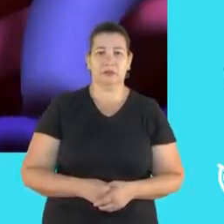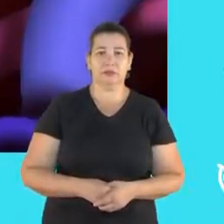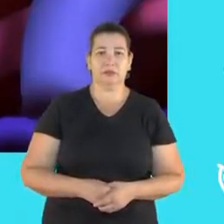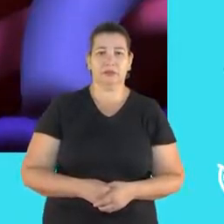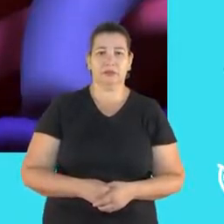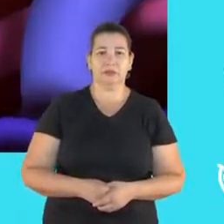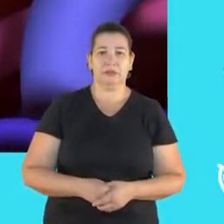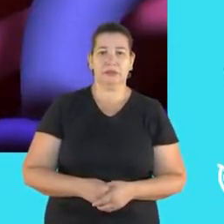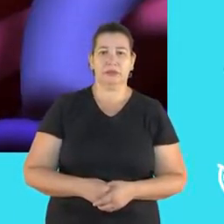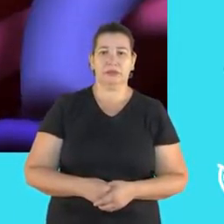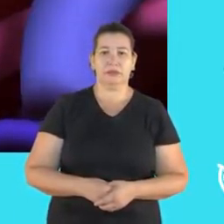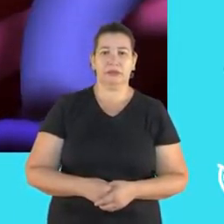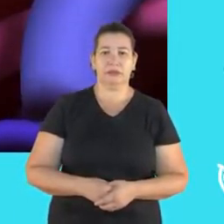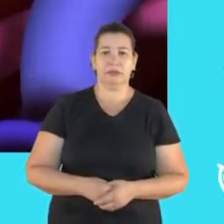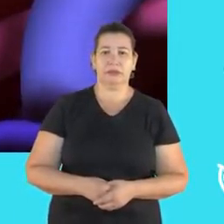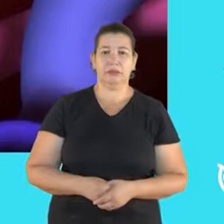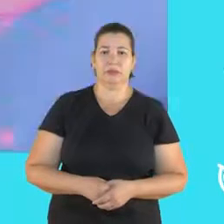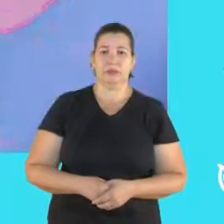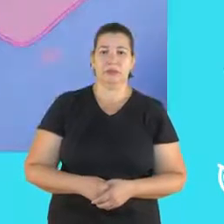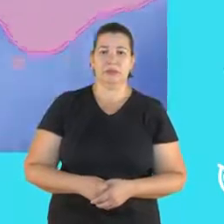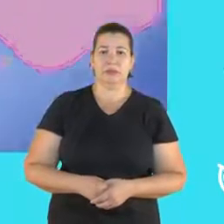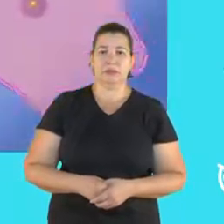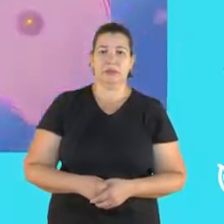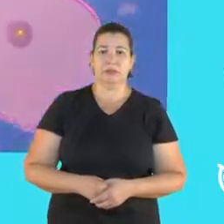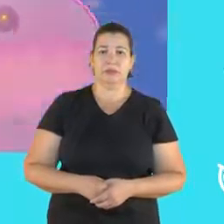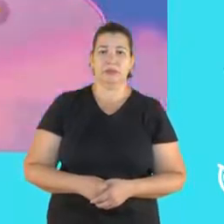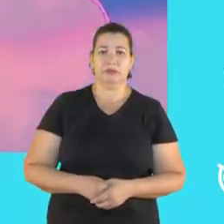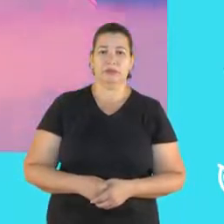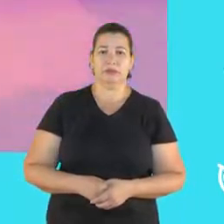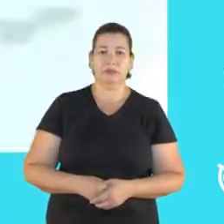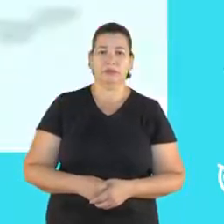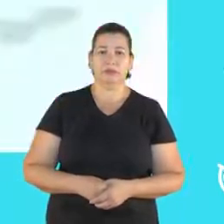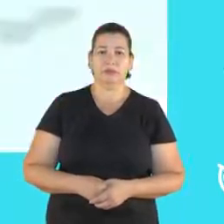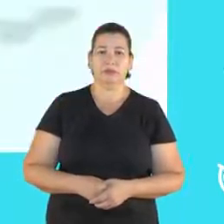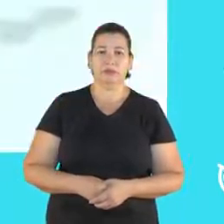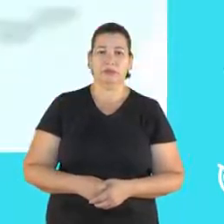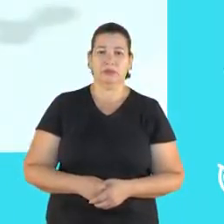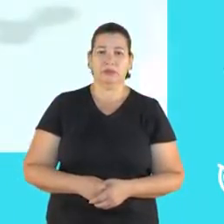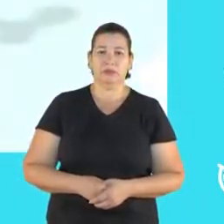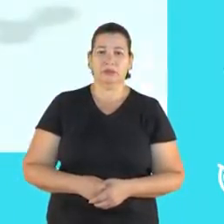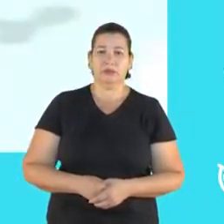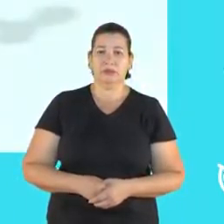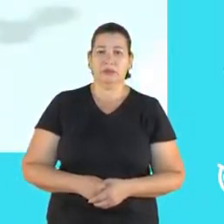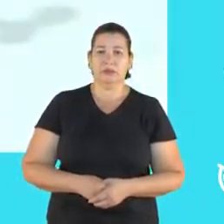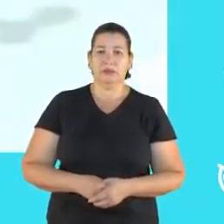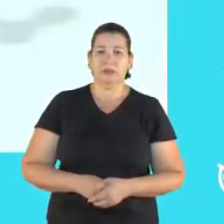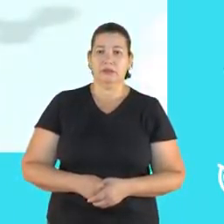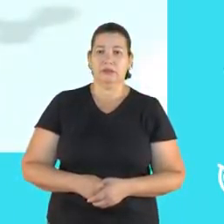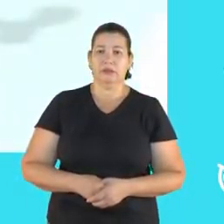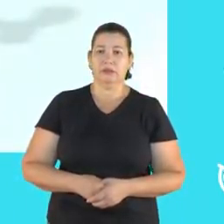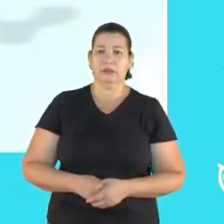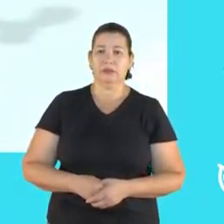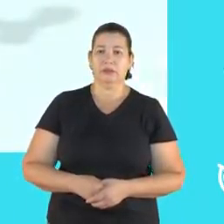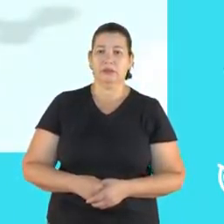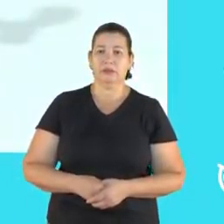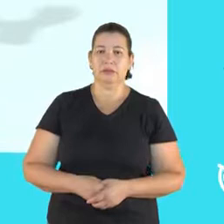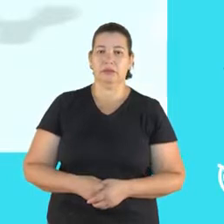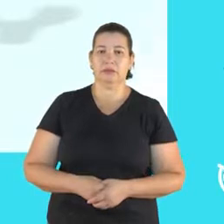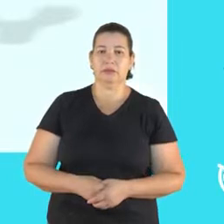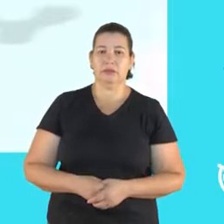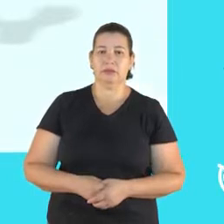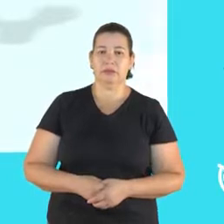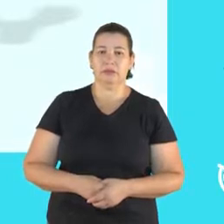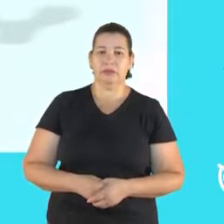heart, exerting its influence over each and every one of your cells. The endocrine system relies on